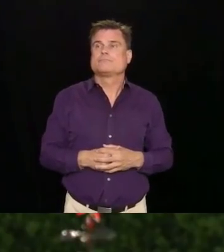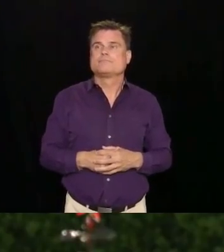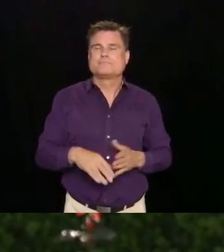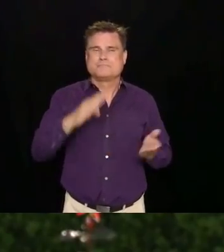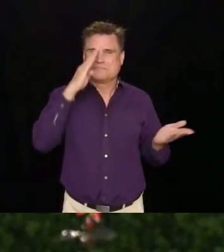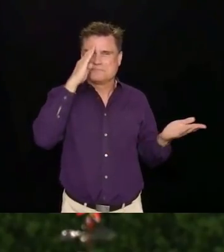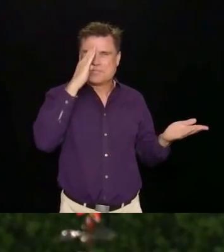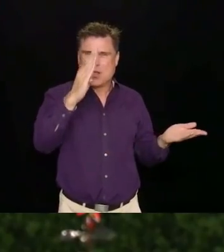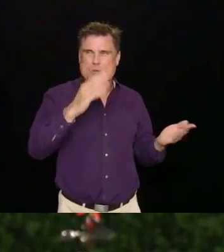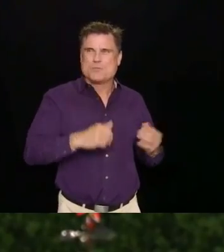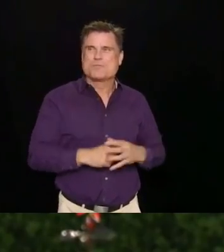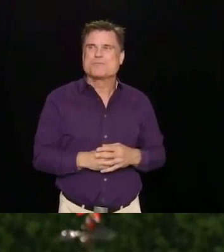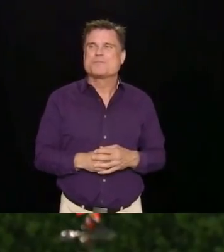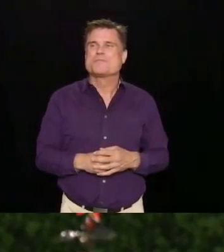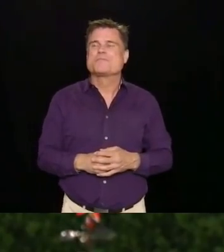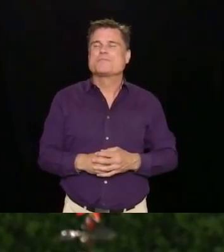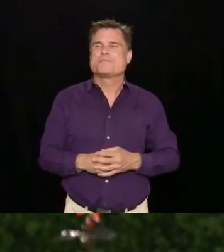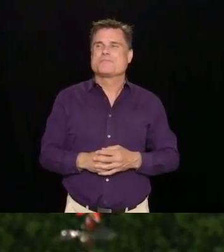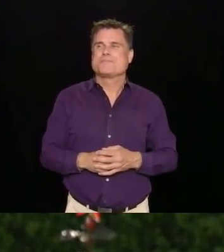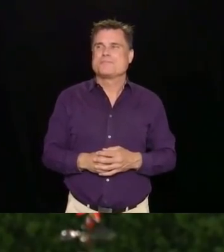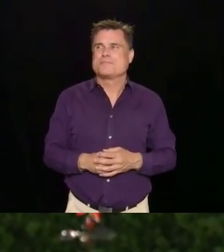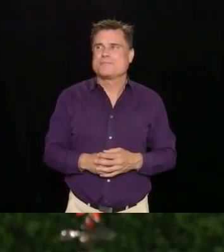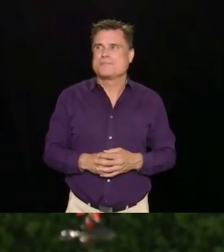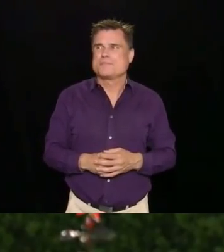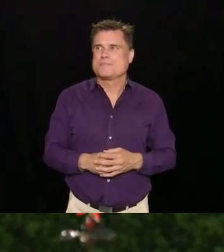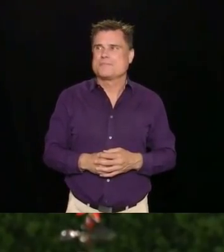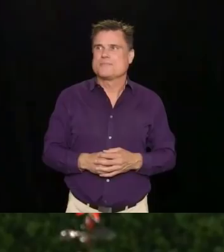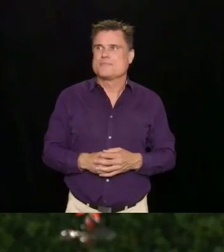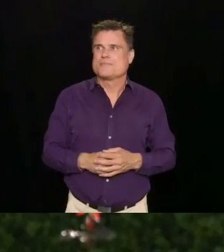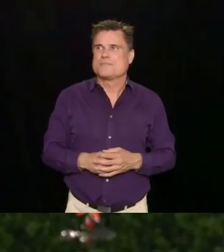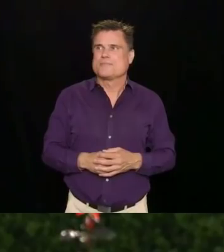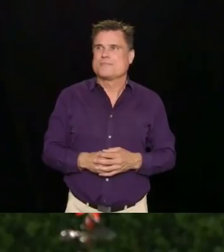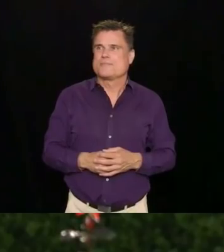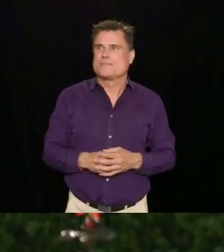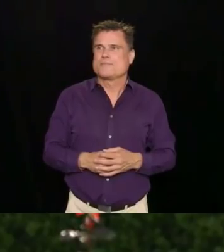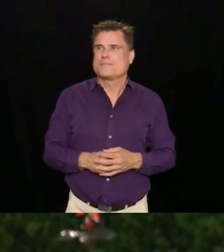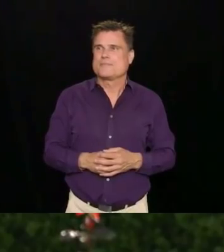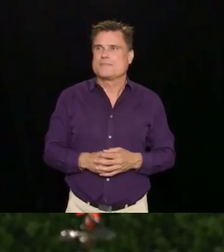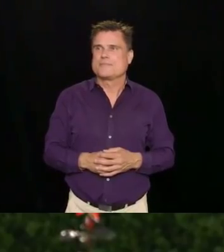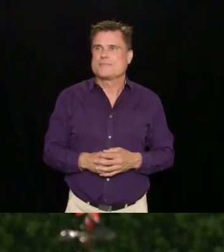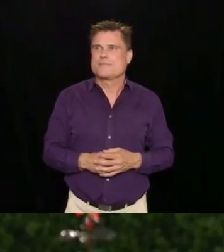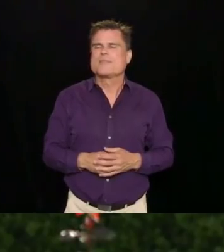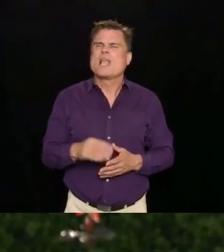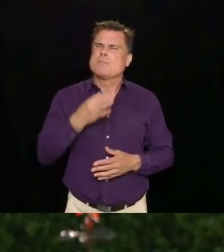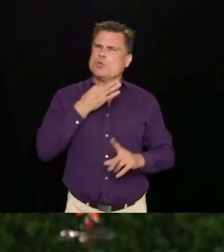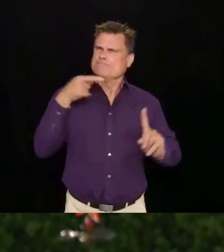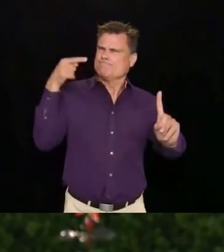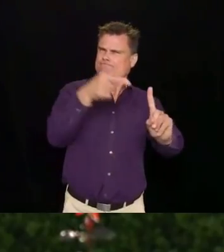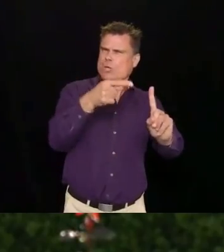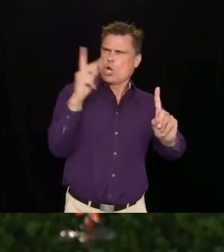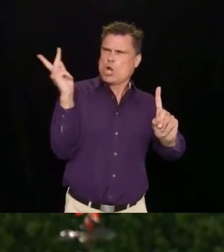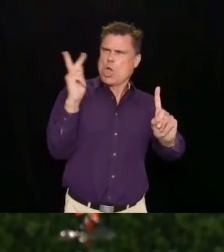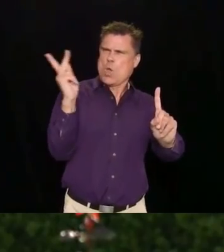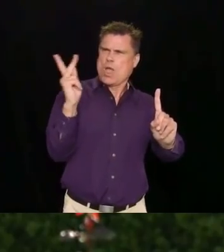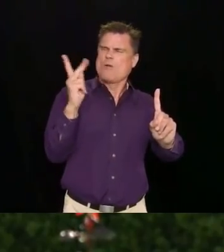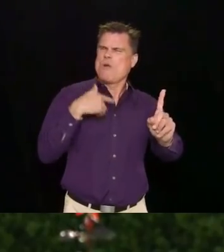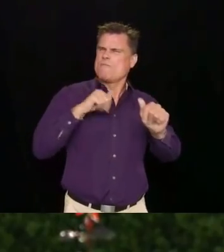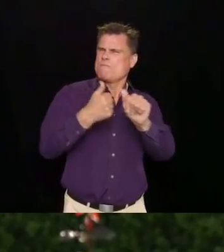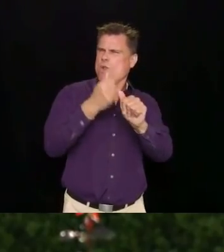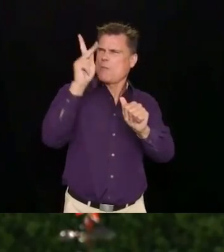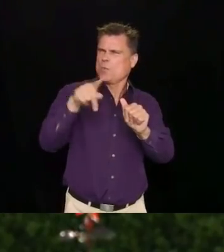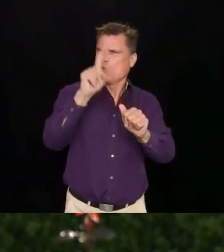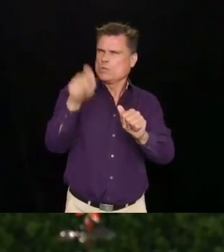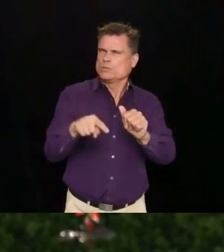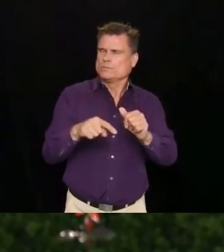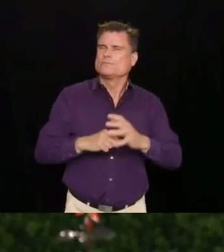Hi, thank you. Hi, Minister Dix. Just to follow up again to the Kelowna questions that are being asked, I wanted to